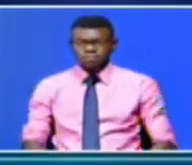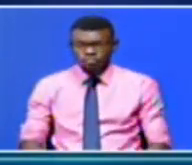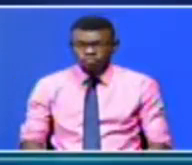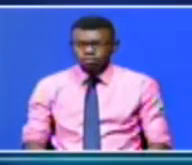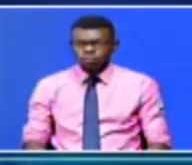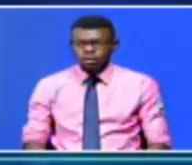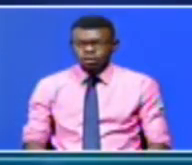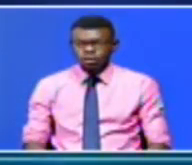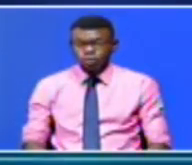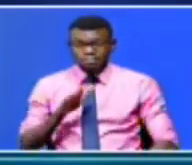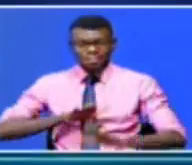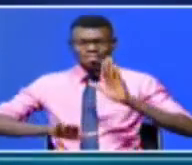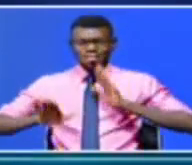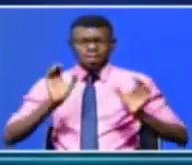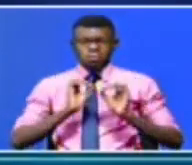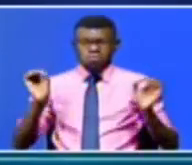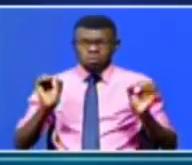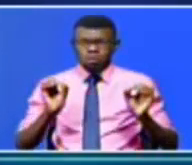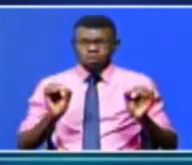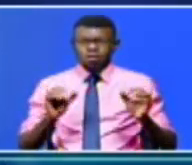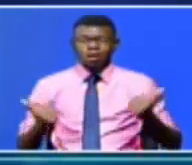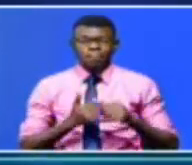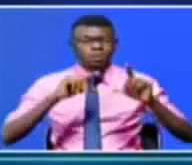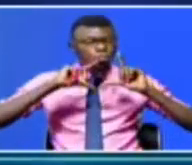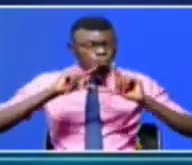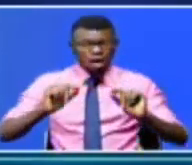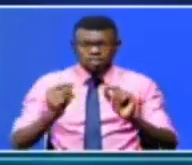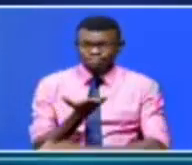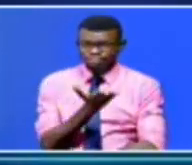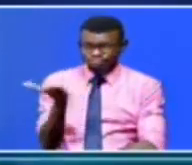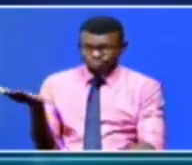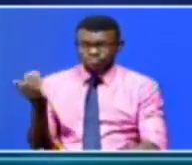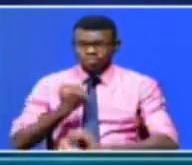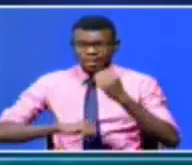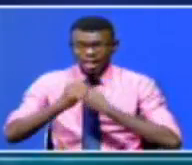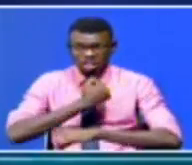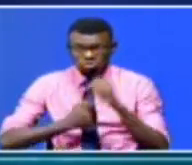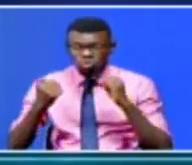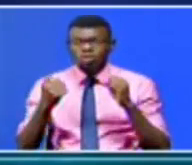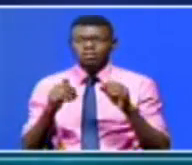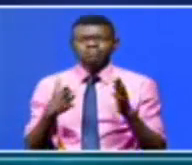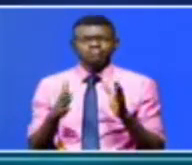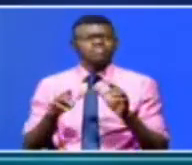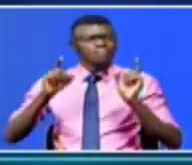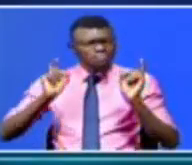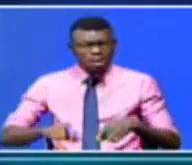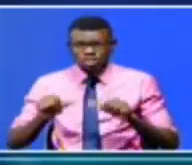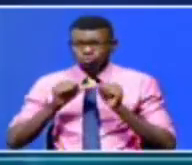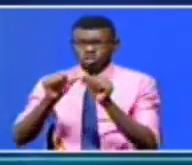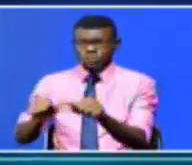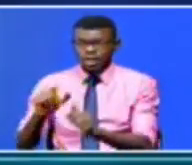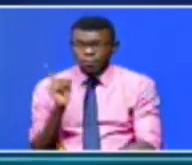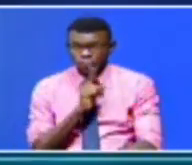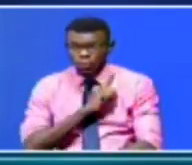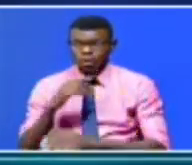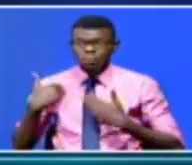it gets to a point when we tell you escalate the actions to stringent measures so that our people can